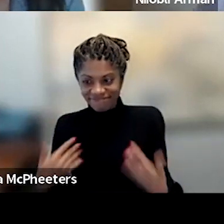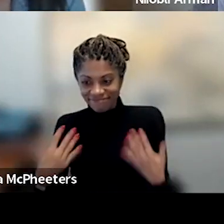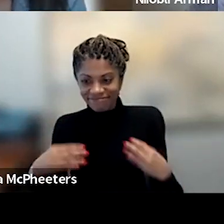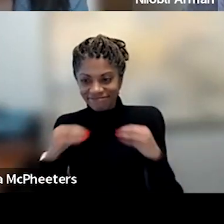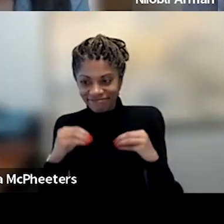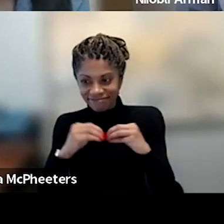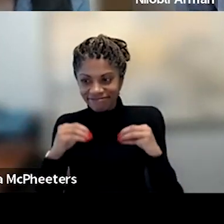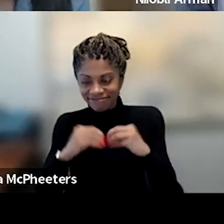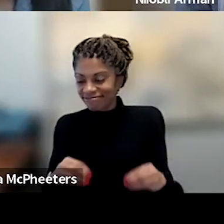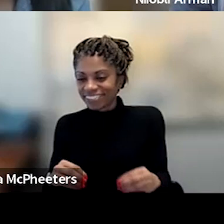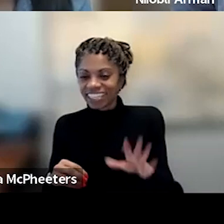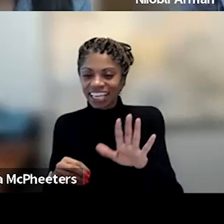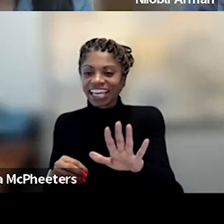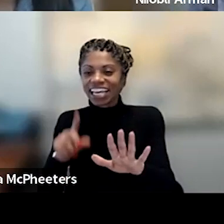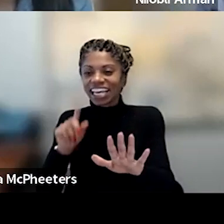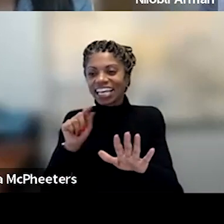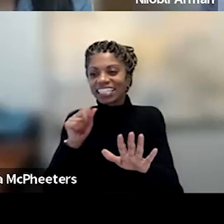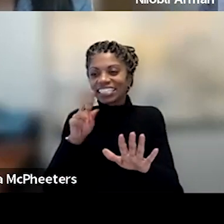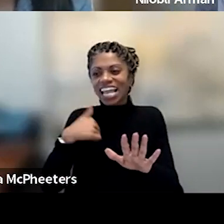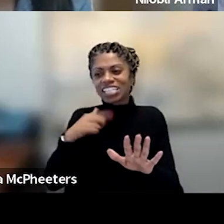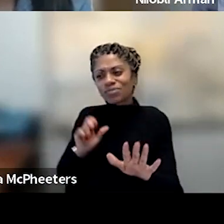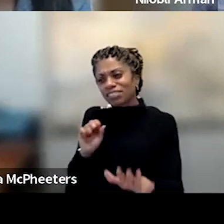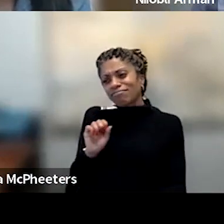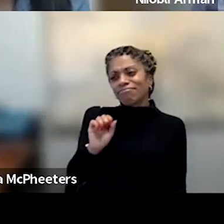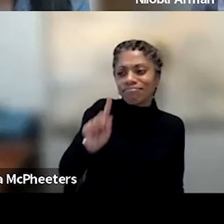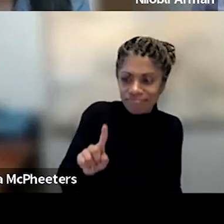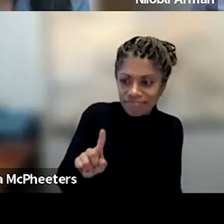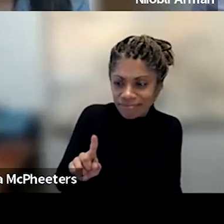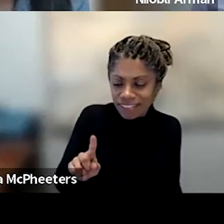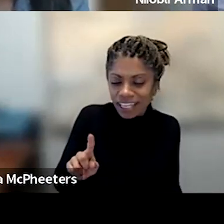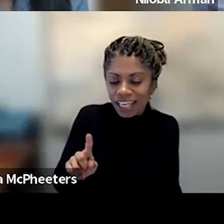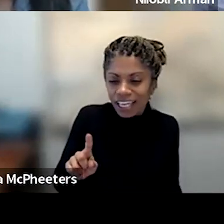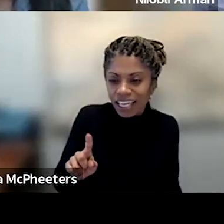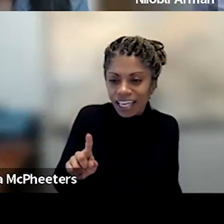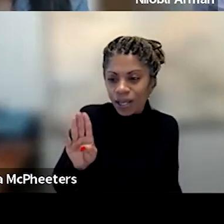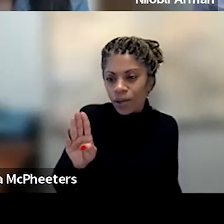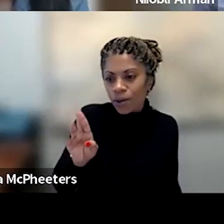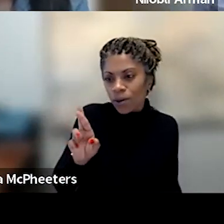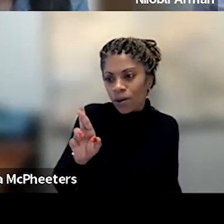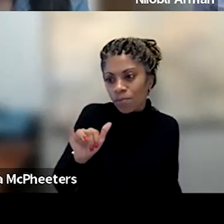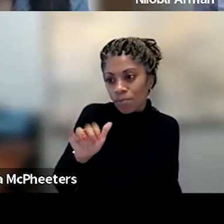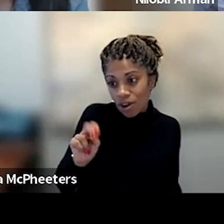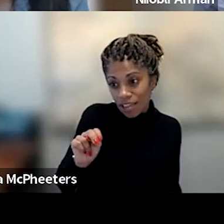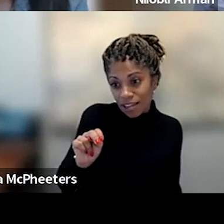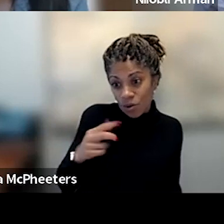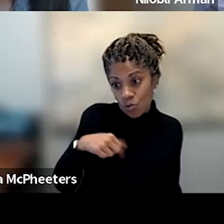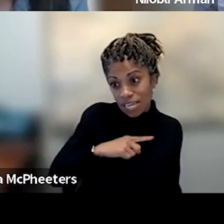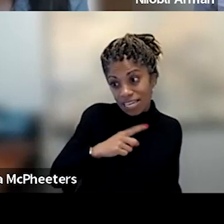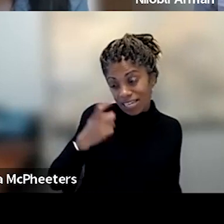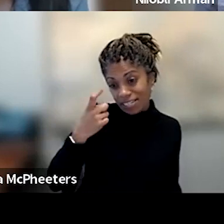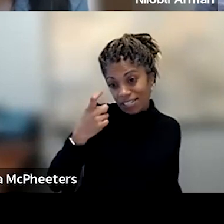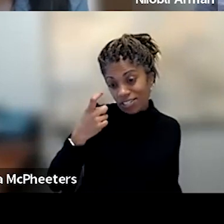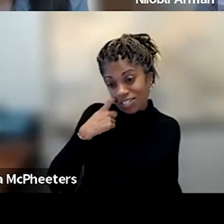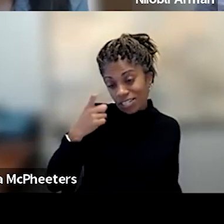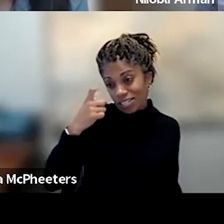you want to jump in? Go ahead. Yes, I want to jump in just because, Bryan, we just created a writing